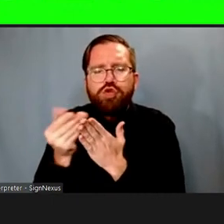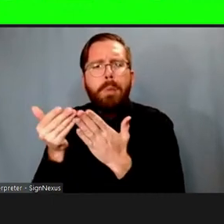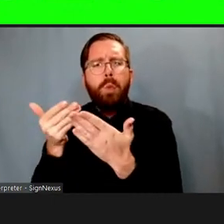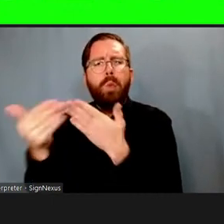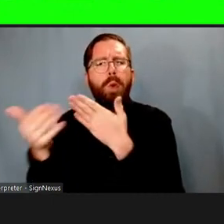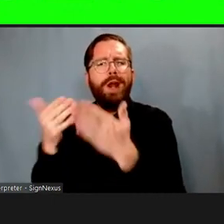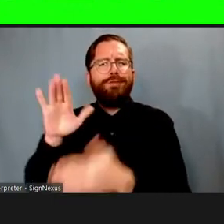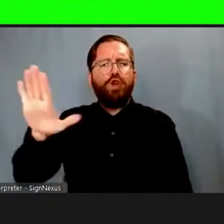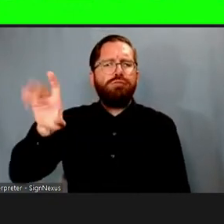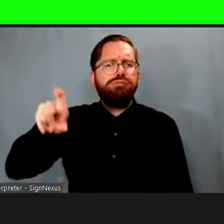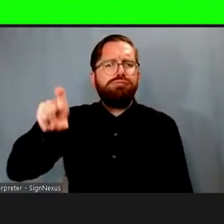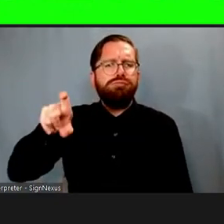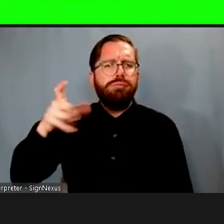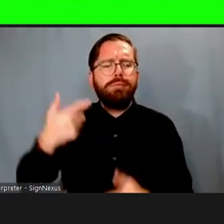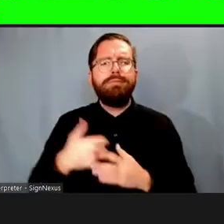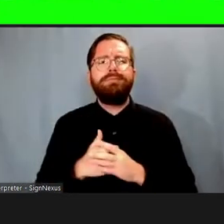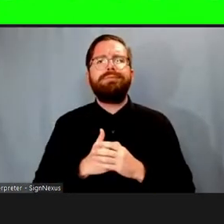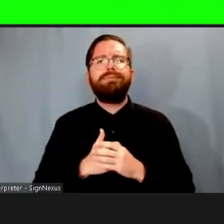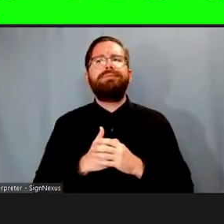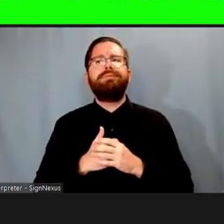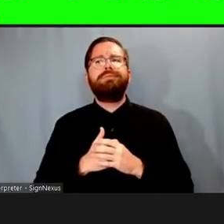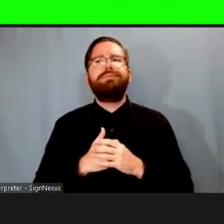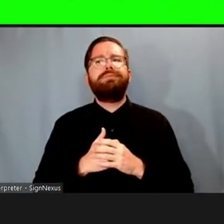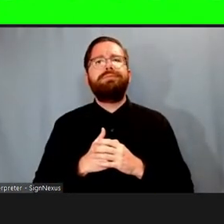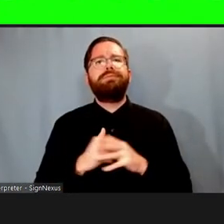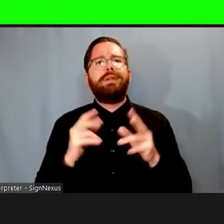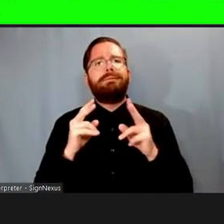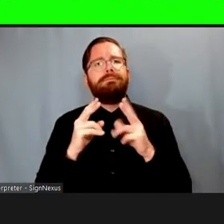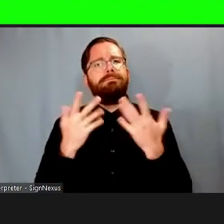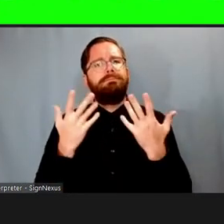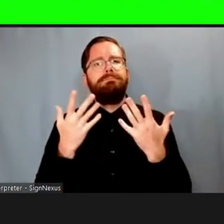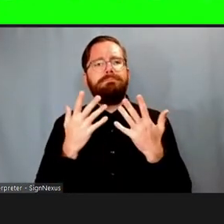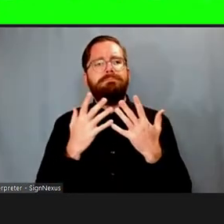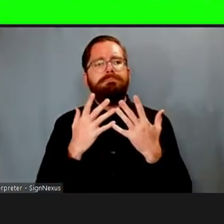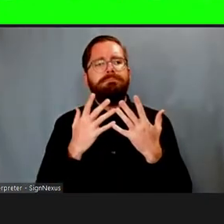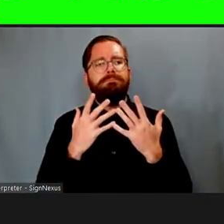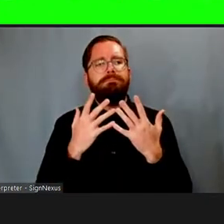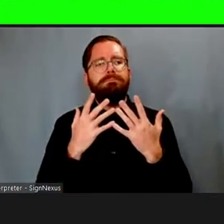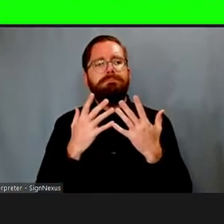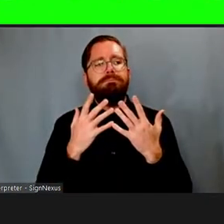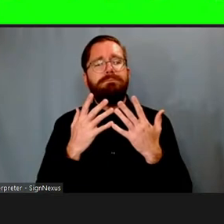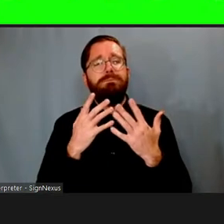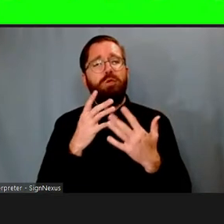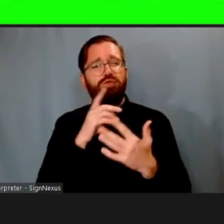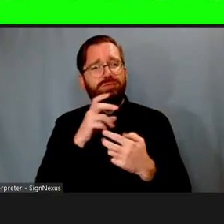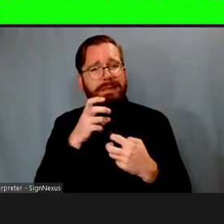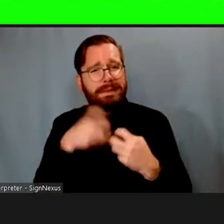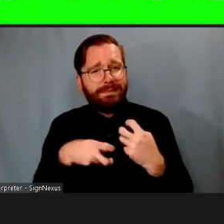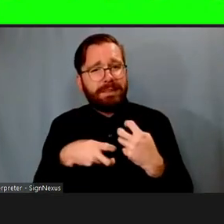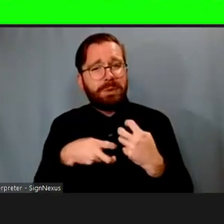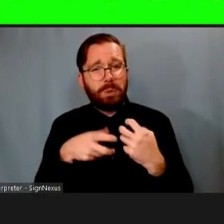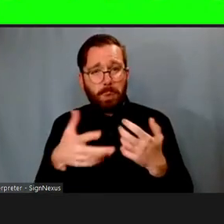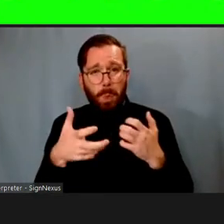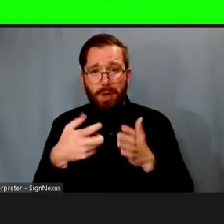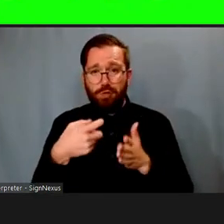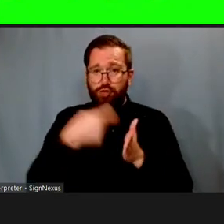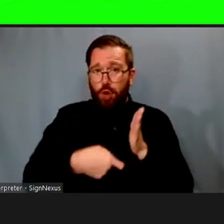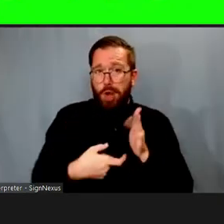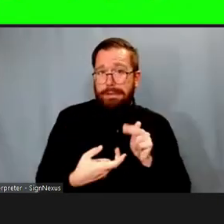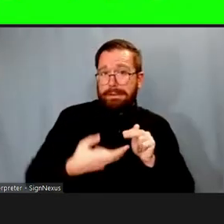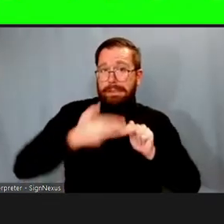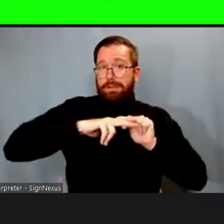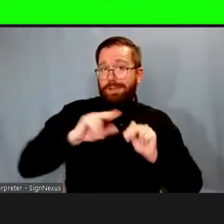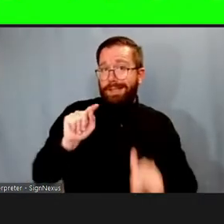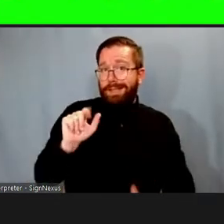needs so it's very difficult for me to pay an additional tax that